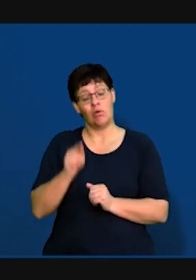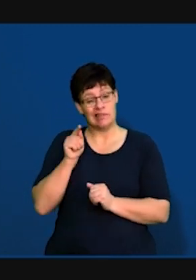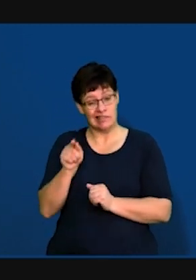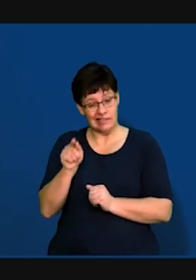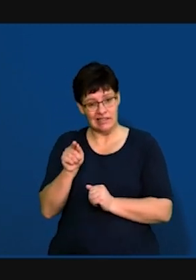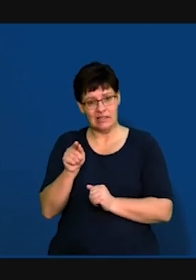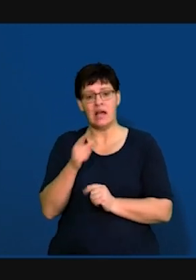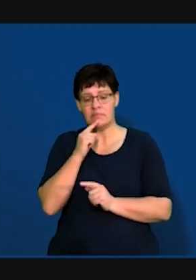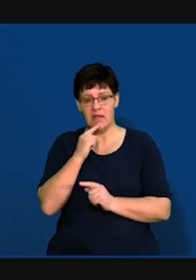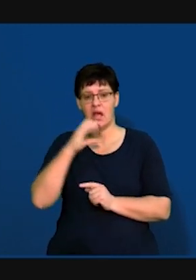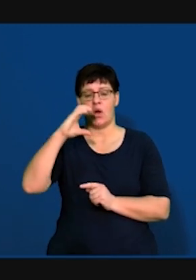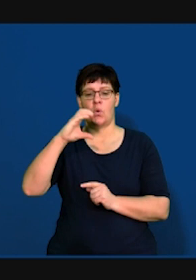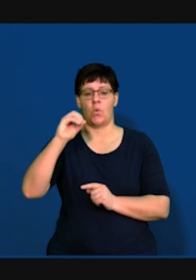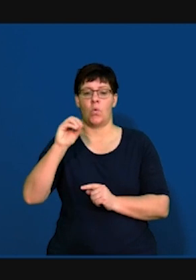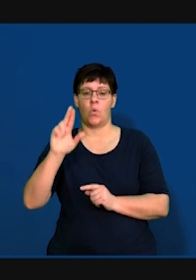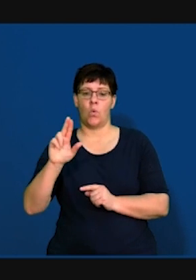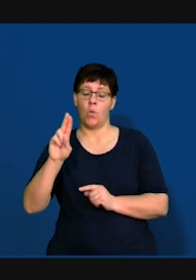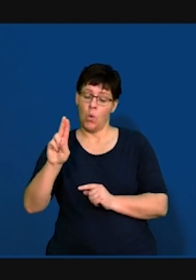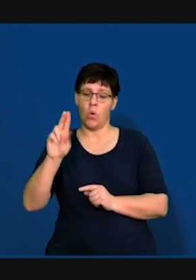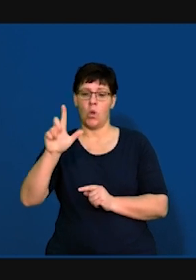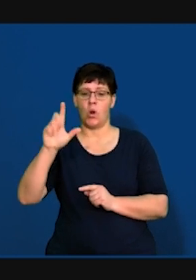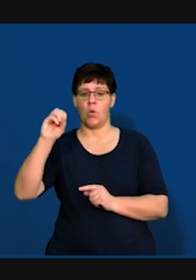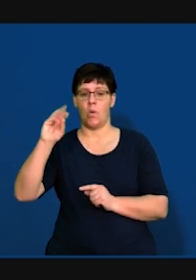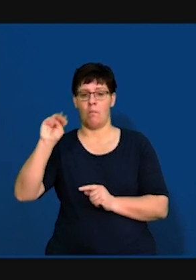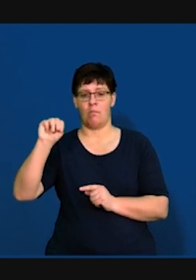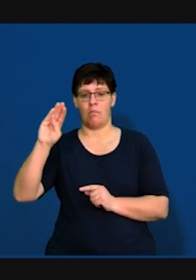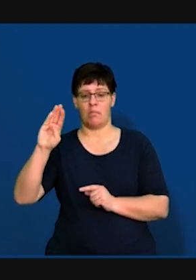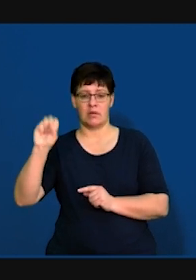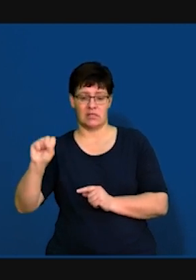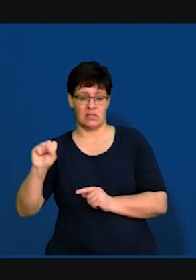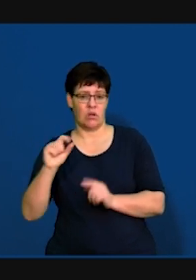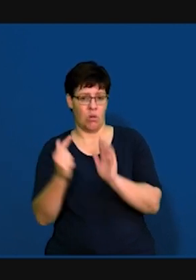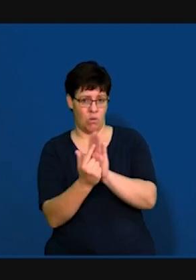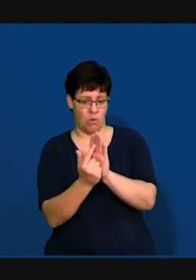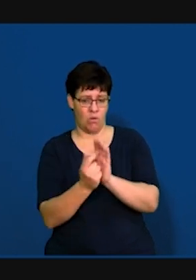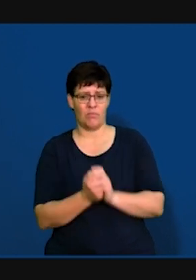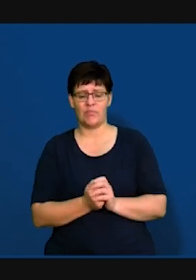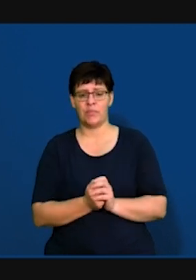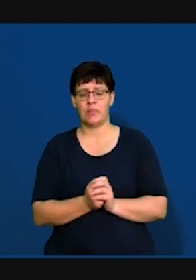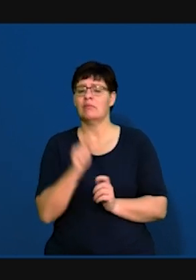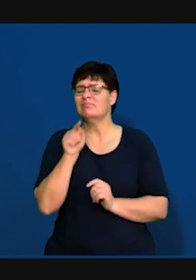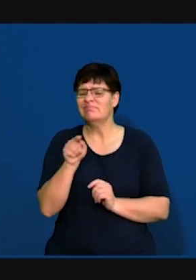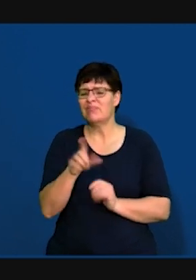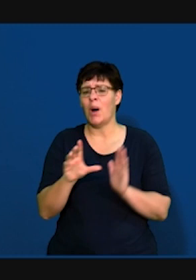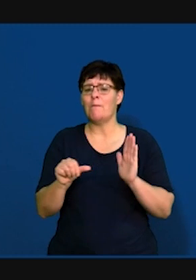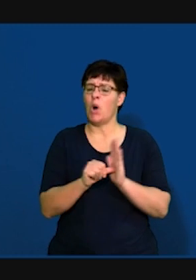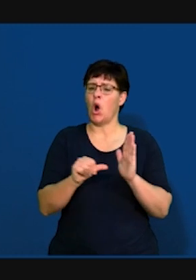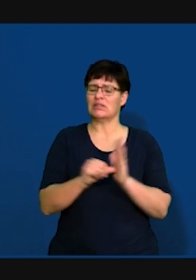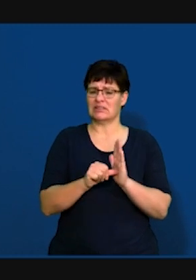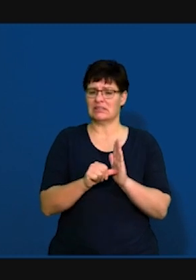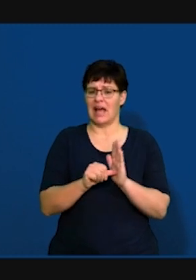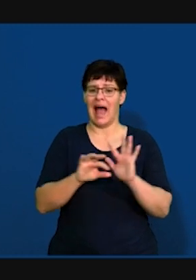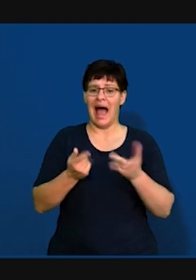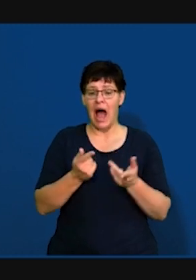about the Coulomb's law, essentially, right? And then what are some of the most important things in response to